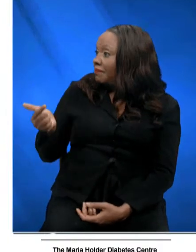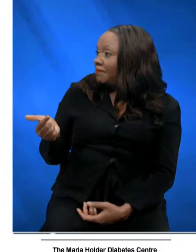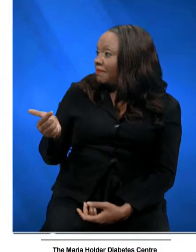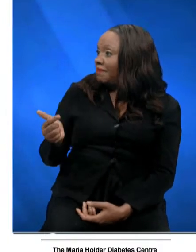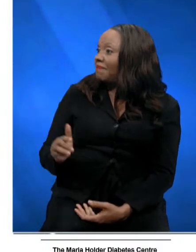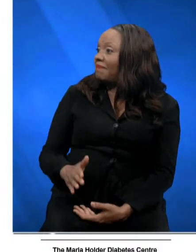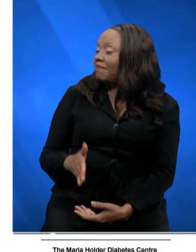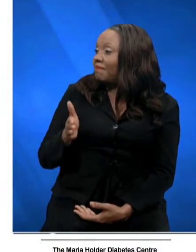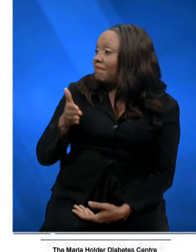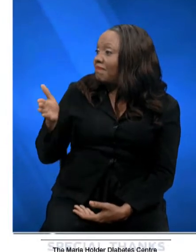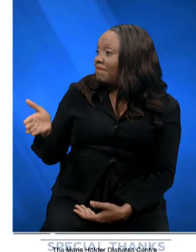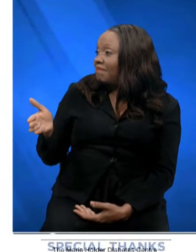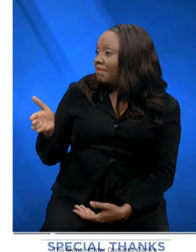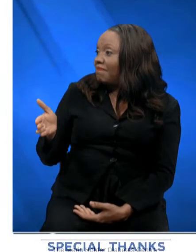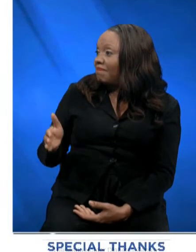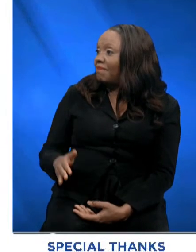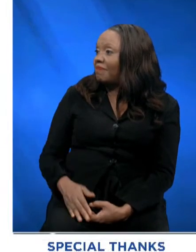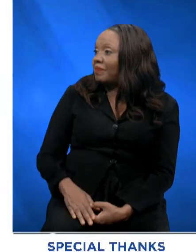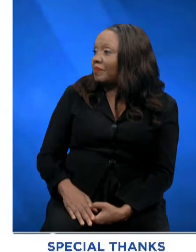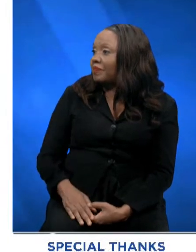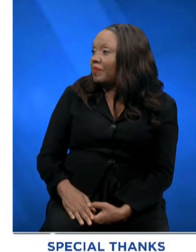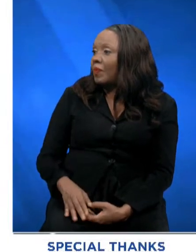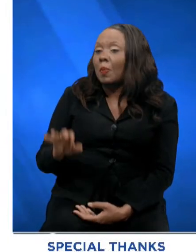This is just an example of how it's